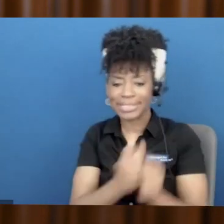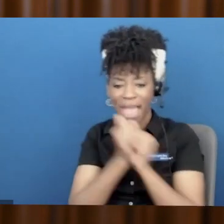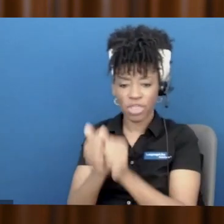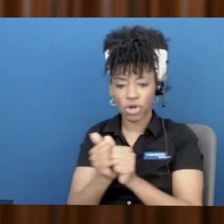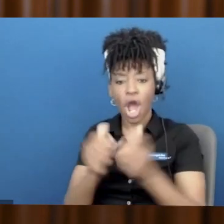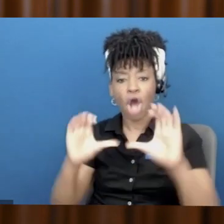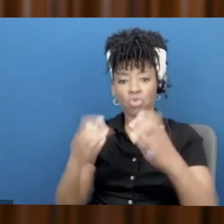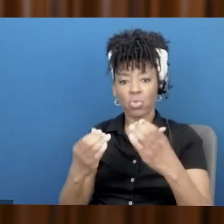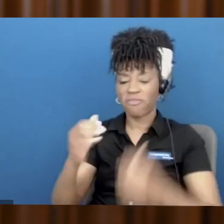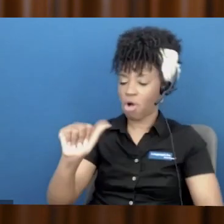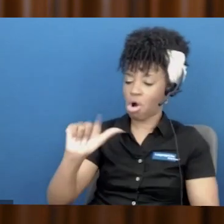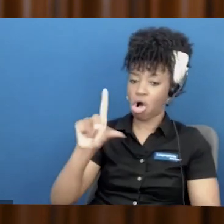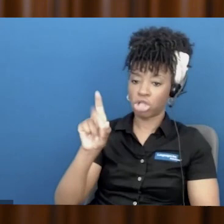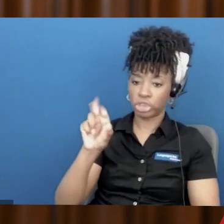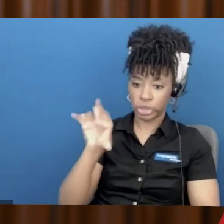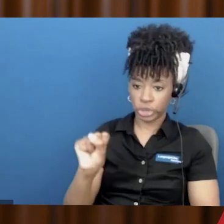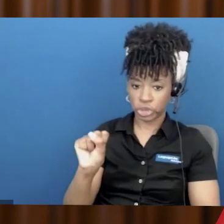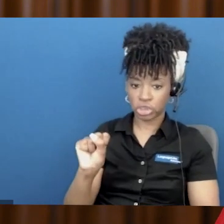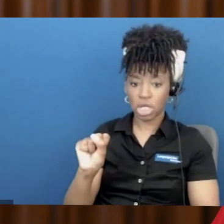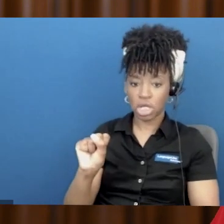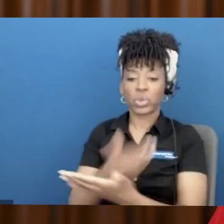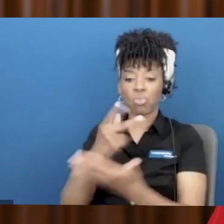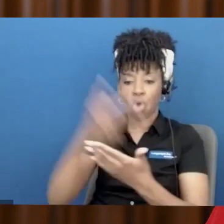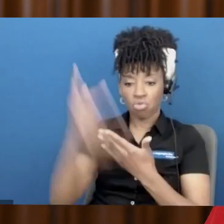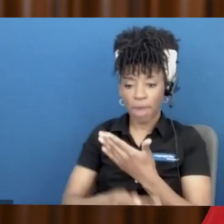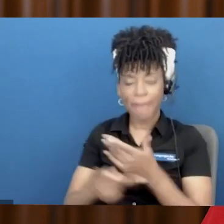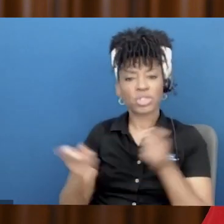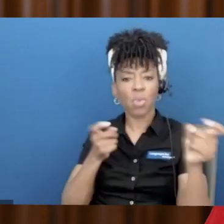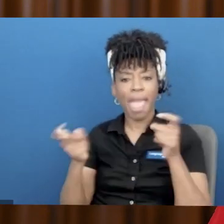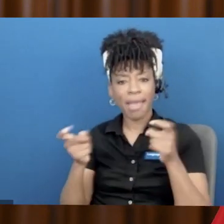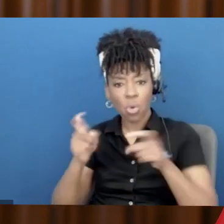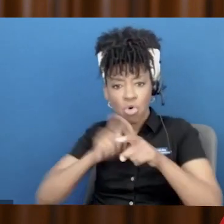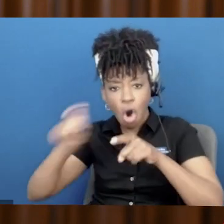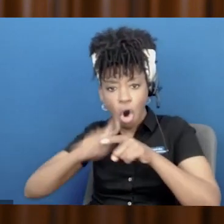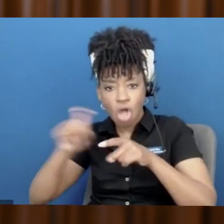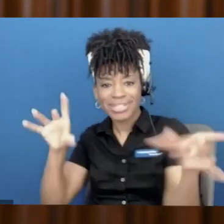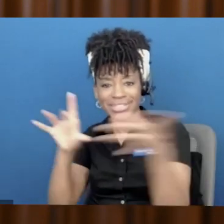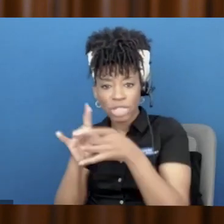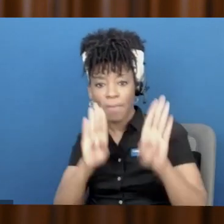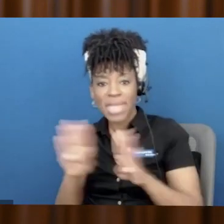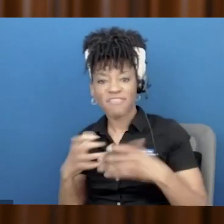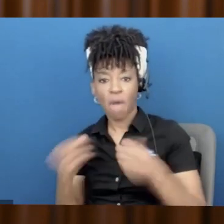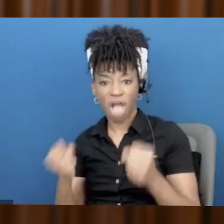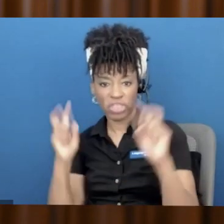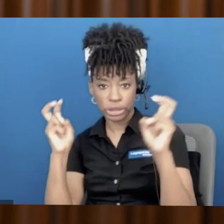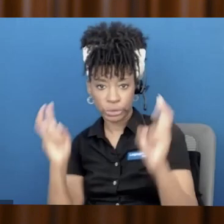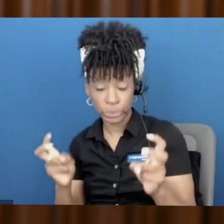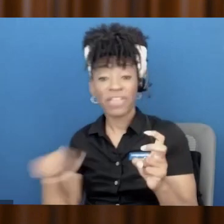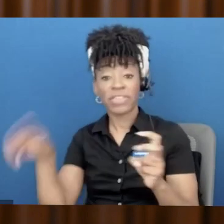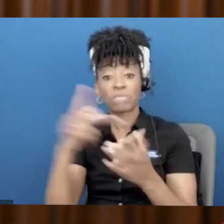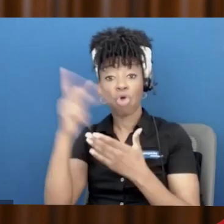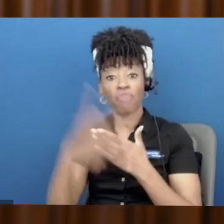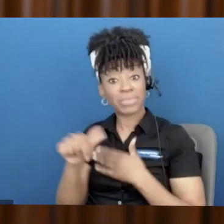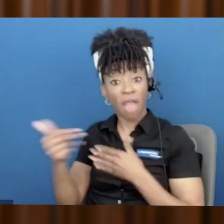a pilot crisis response program to handle calls related to behavioral health issues. These programs in other cities have